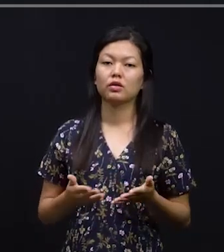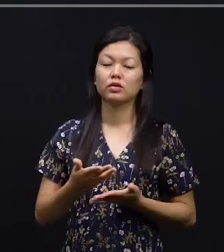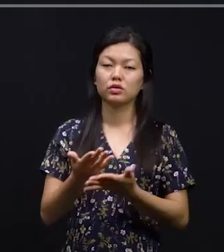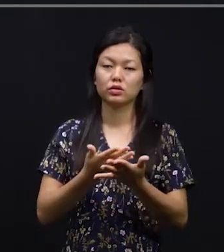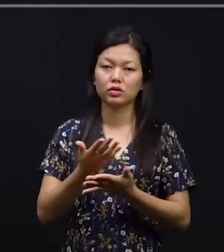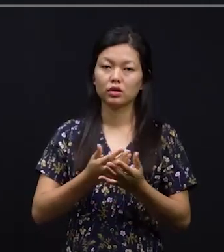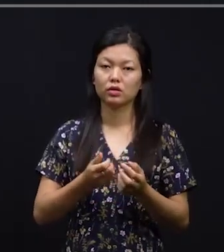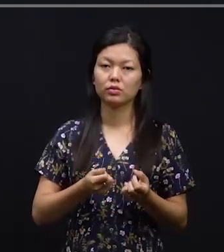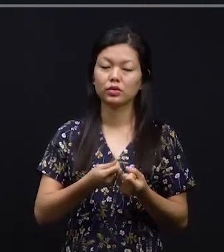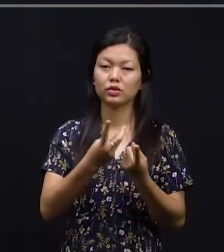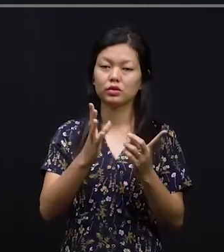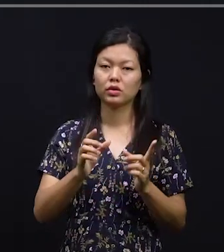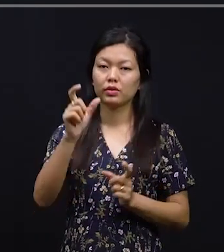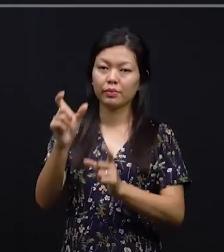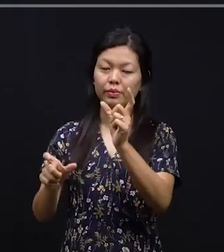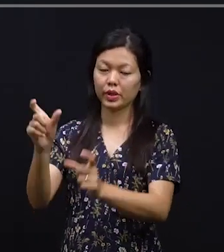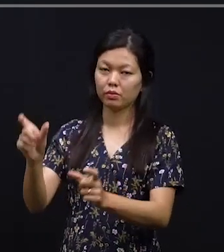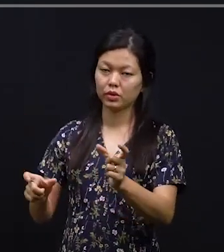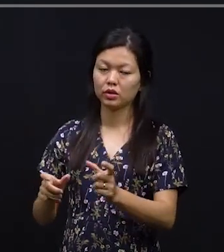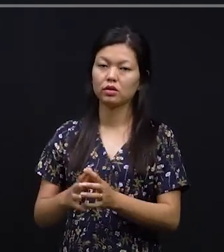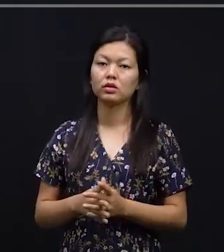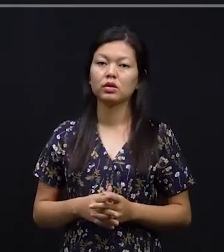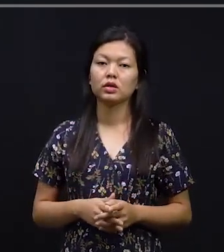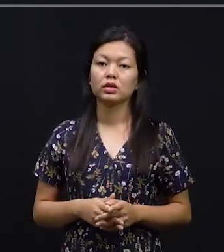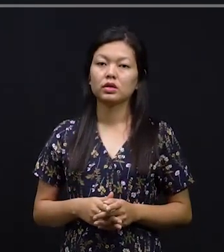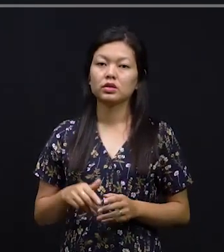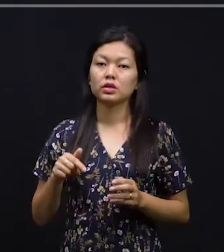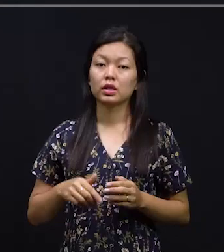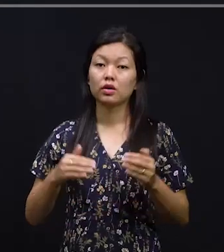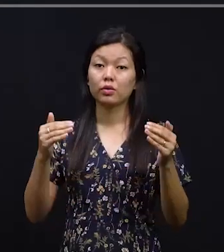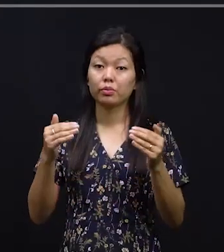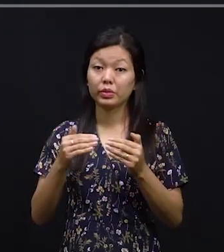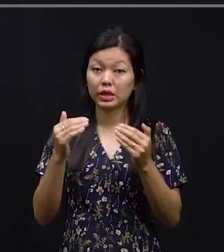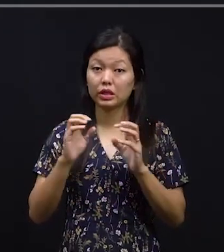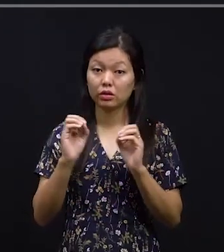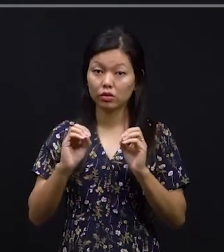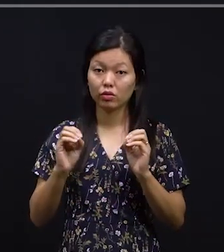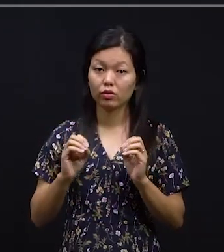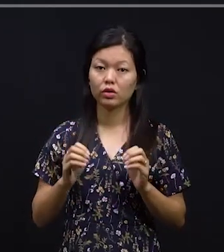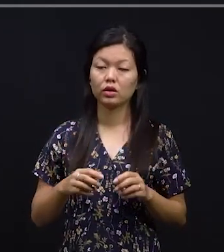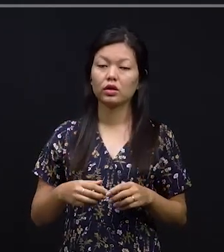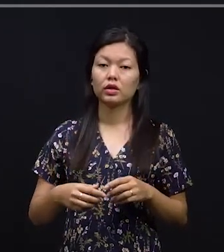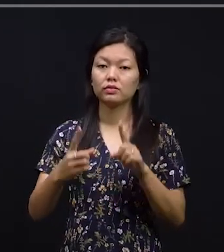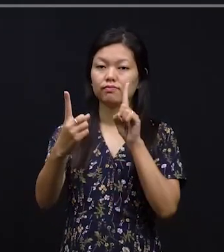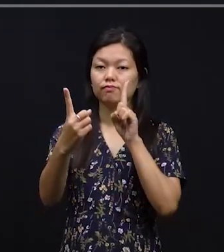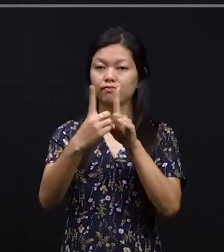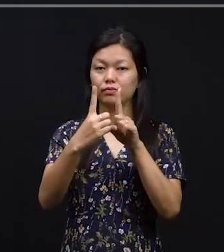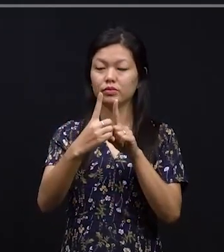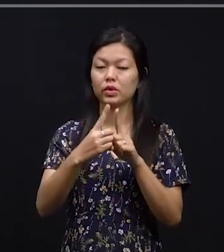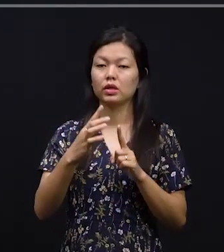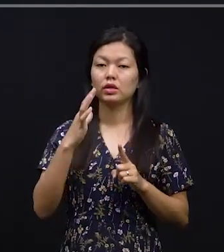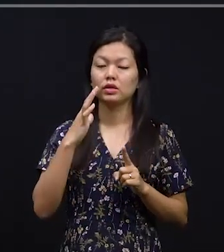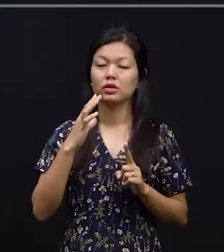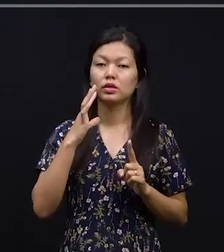we can also picture in our environment. Though we may not be literally dealing with these people in our lives, they come in